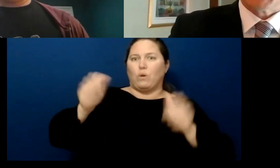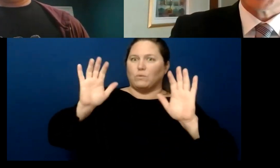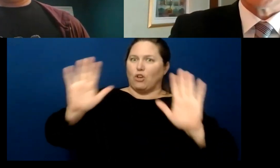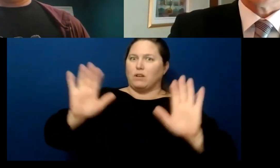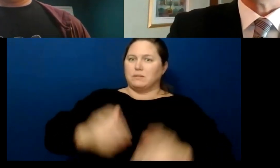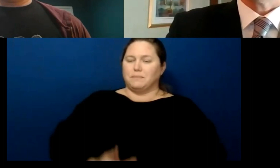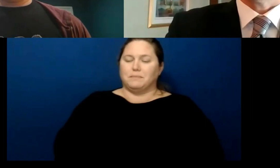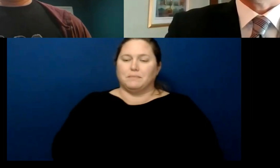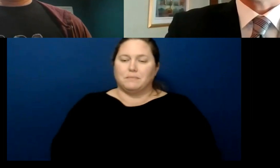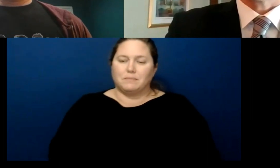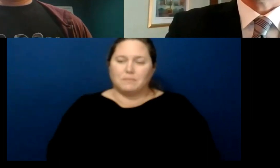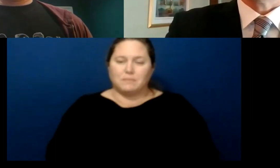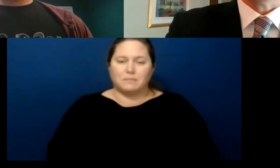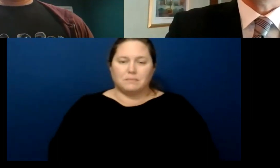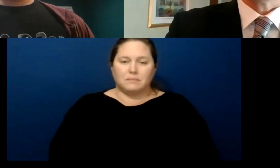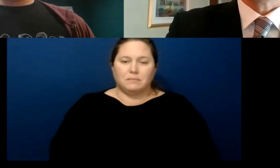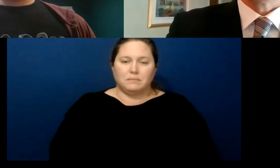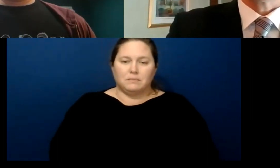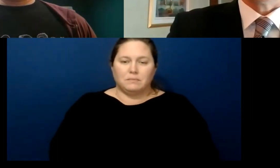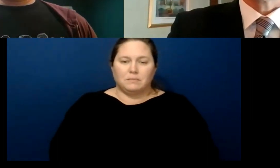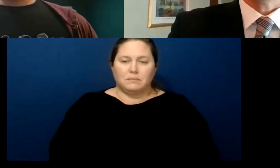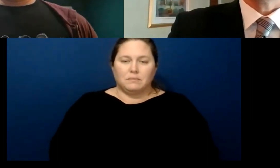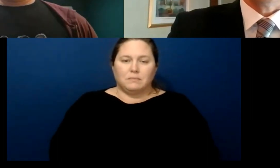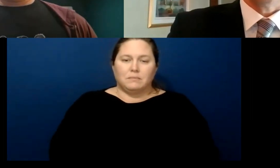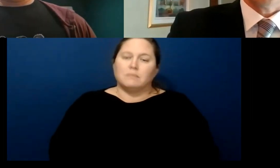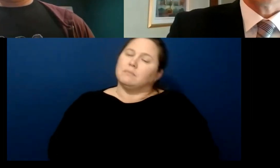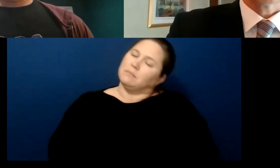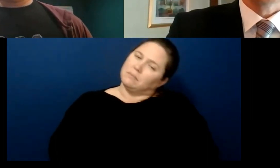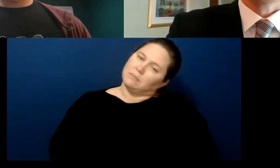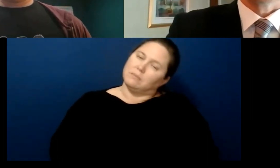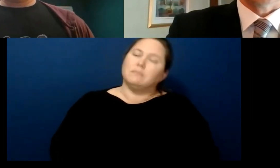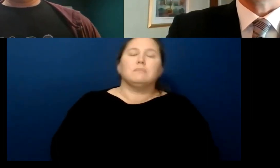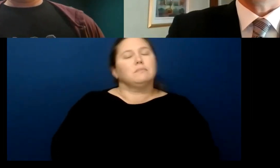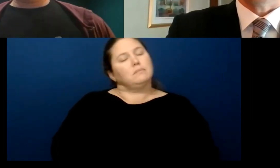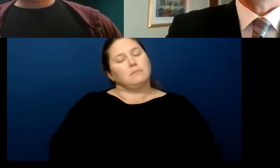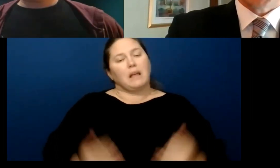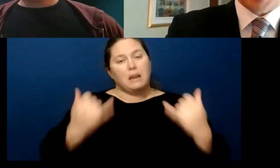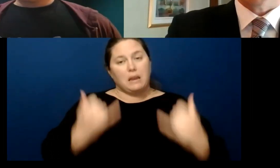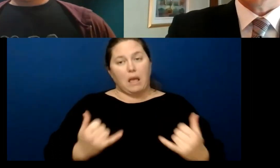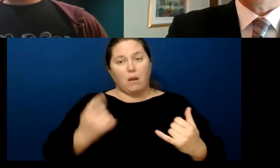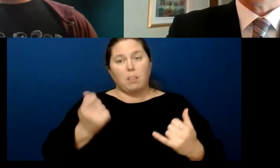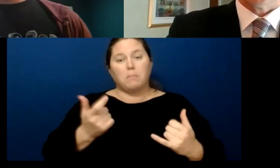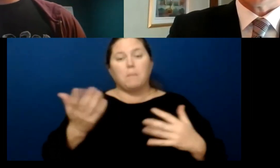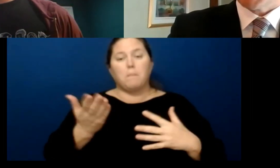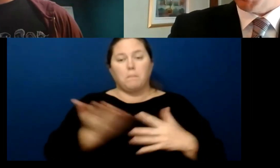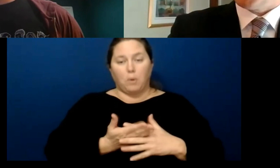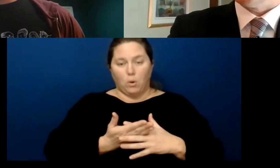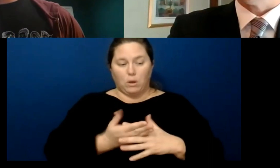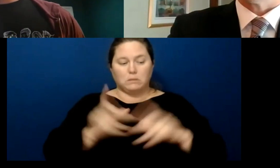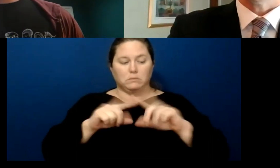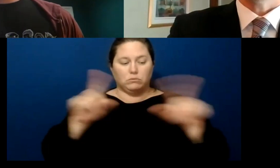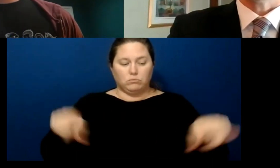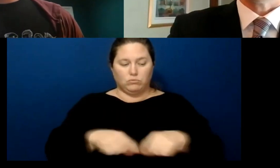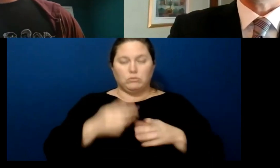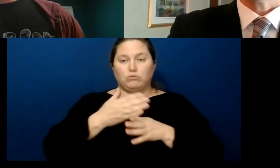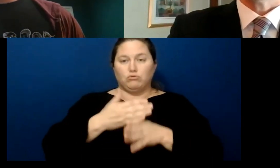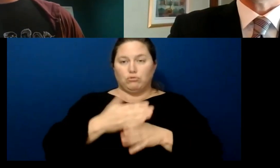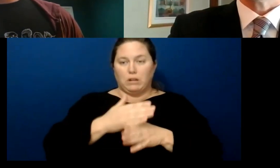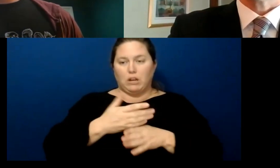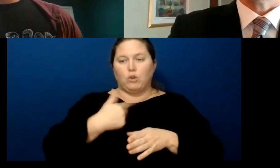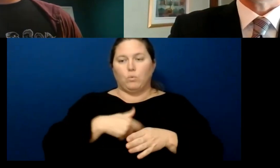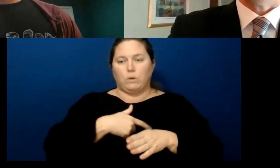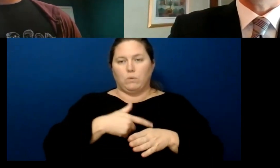in the conversation, and I'm going to do a screen share, something that we always do at the end of towards the end of our conversation, because we will end at